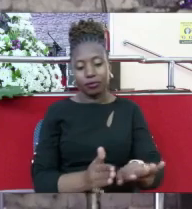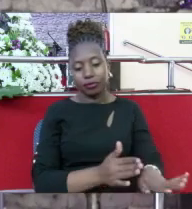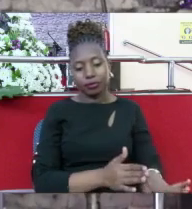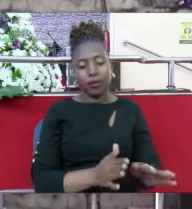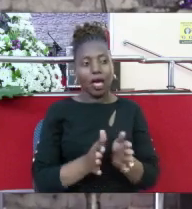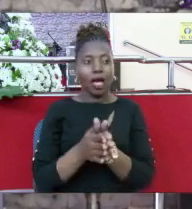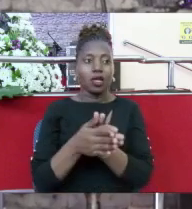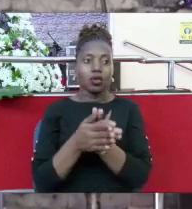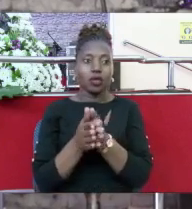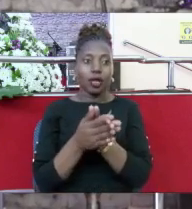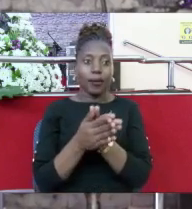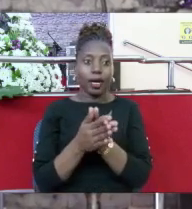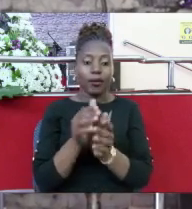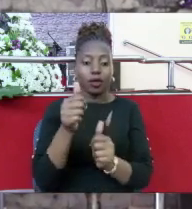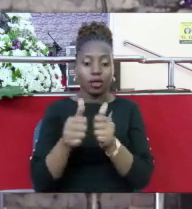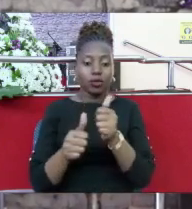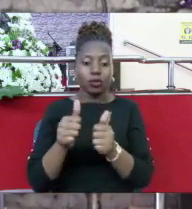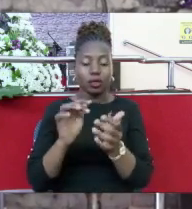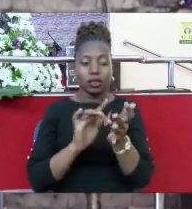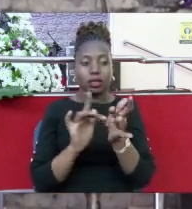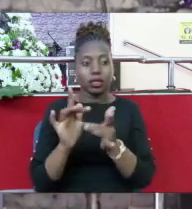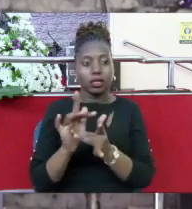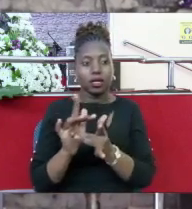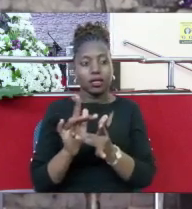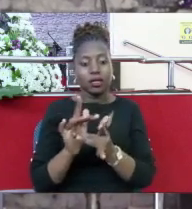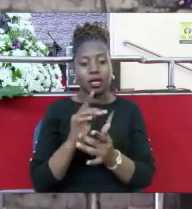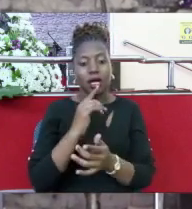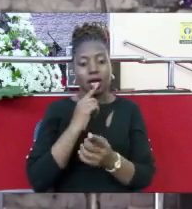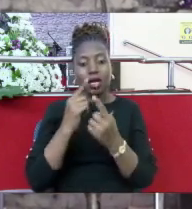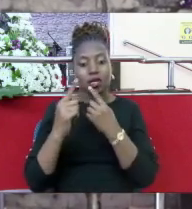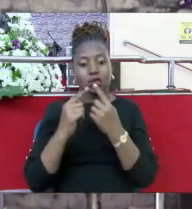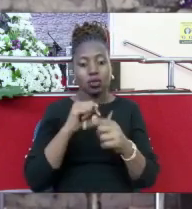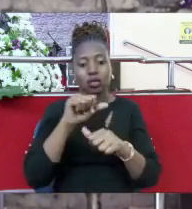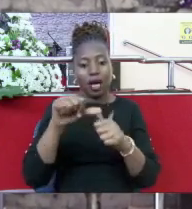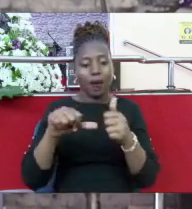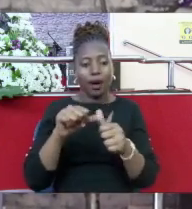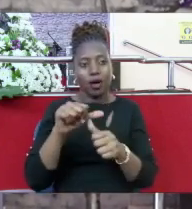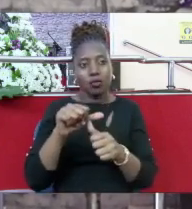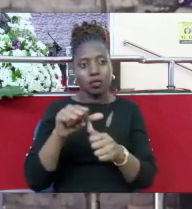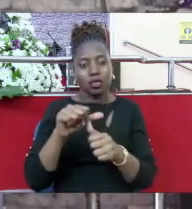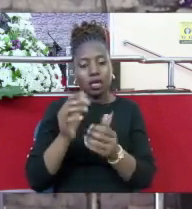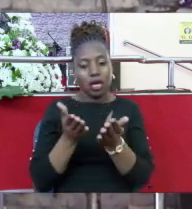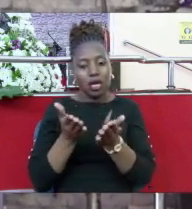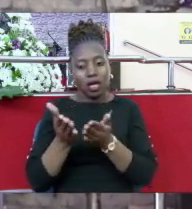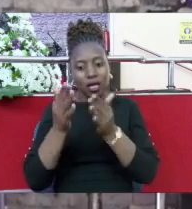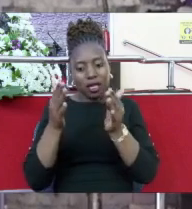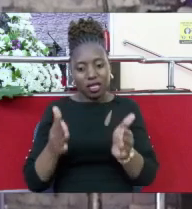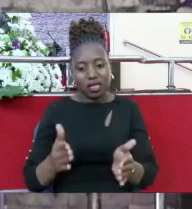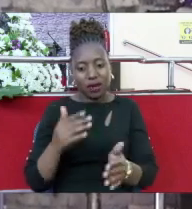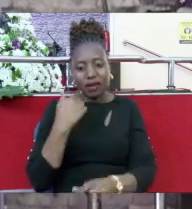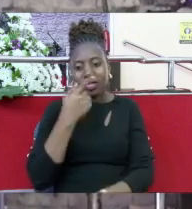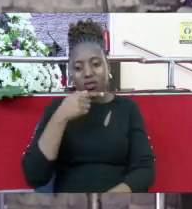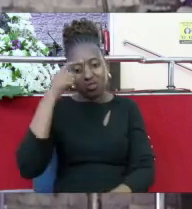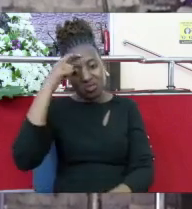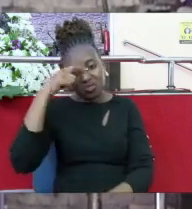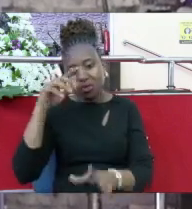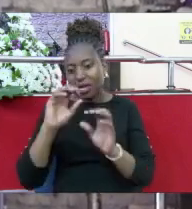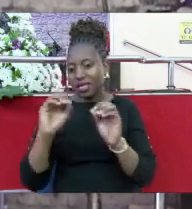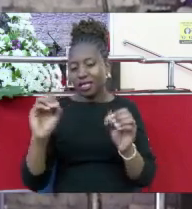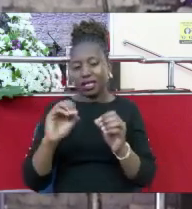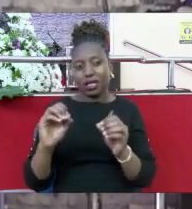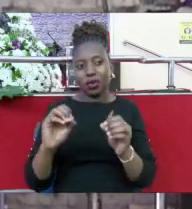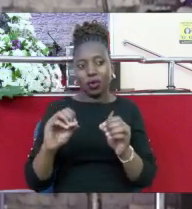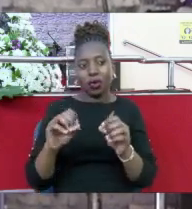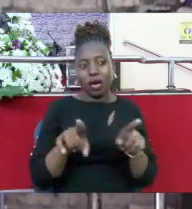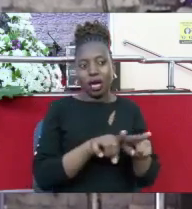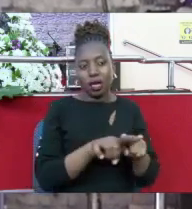talks about the unwise servant and the men with the talents,